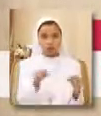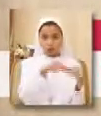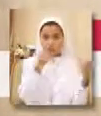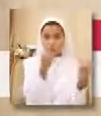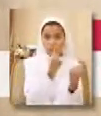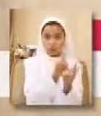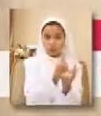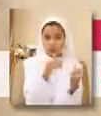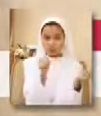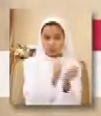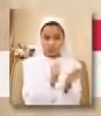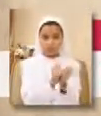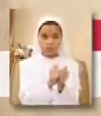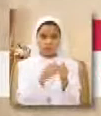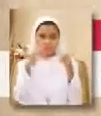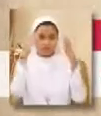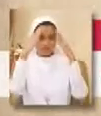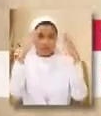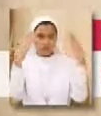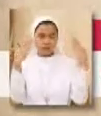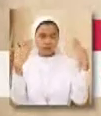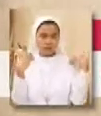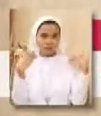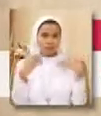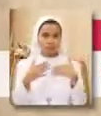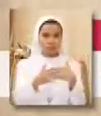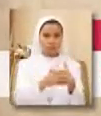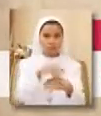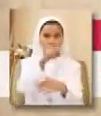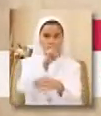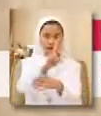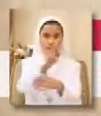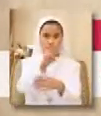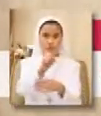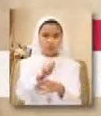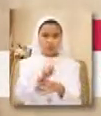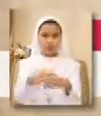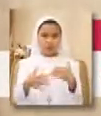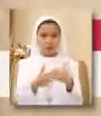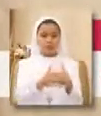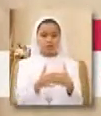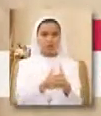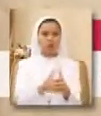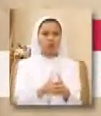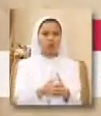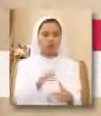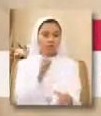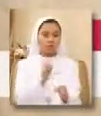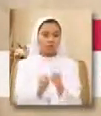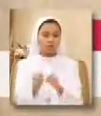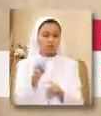our group there was closed, that United Nations group was closed right there. And so I retired from